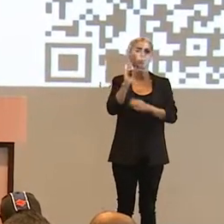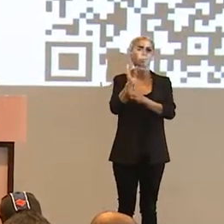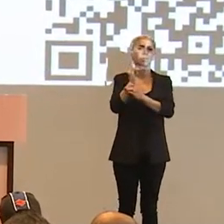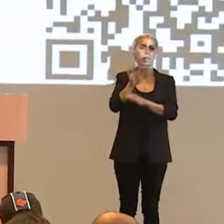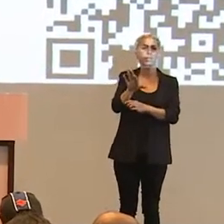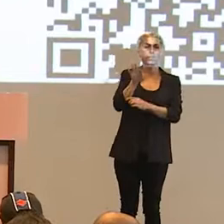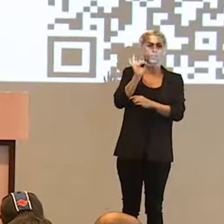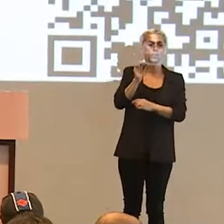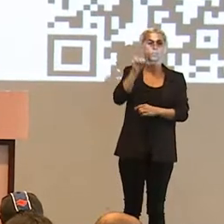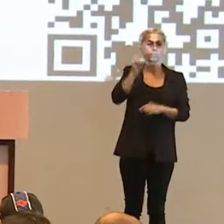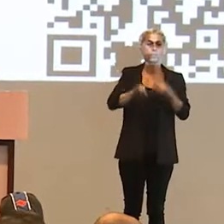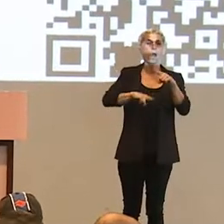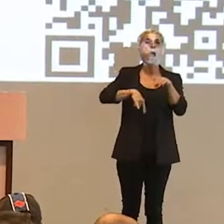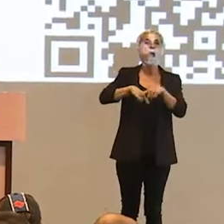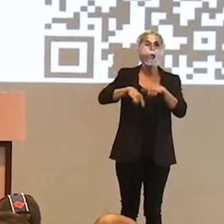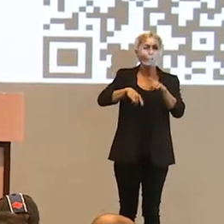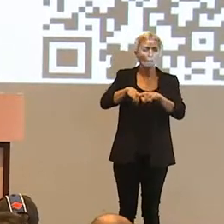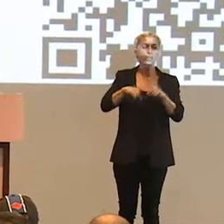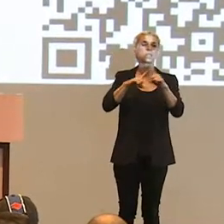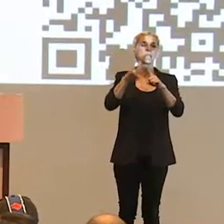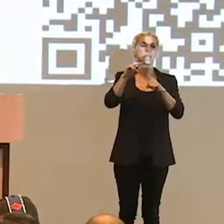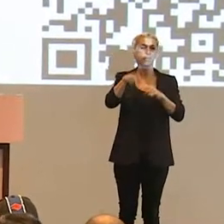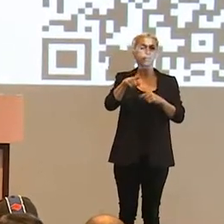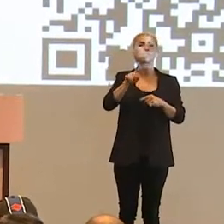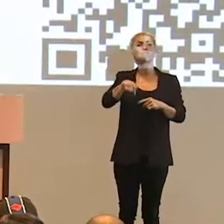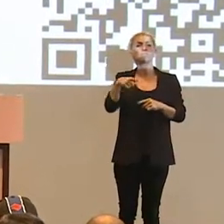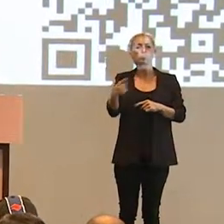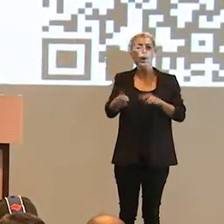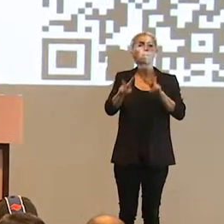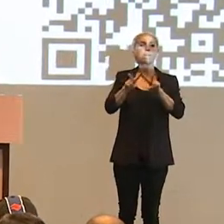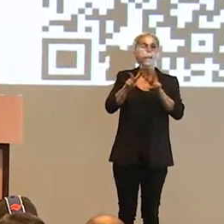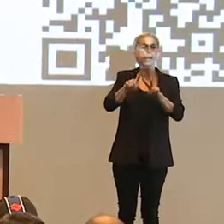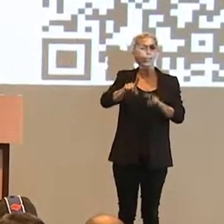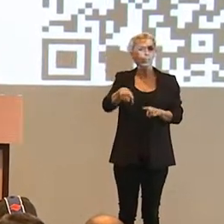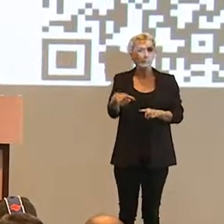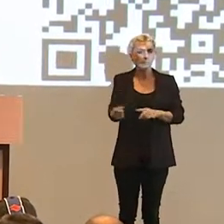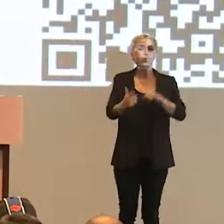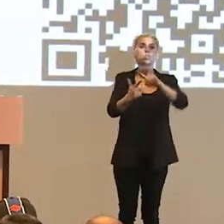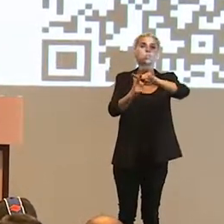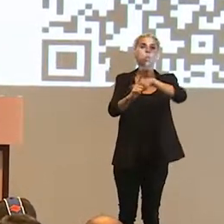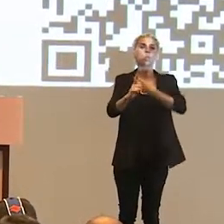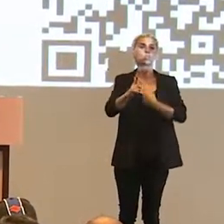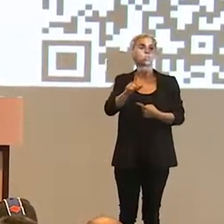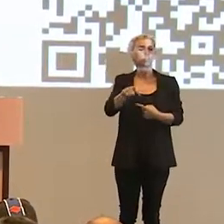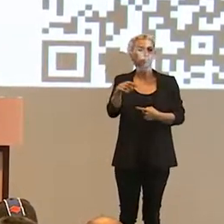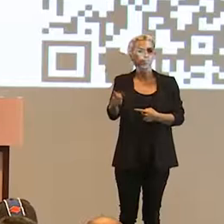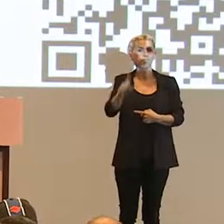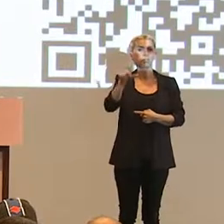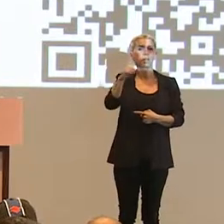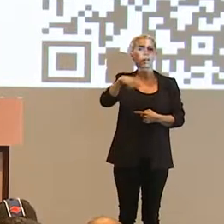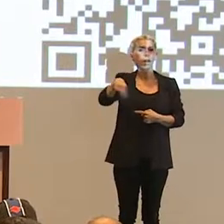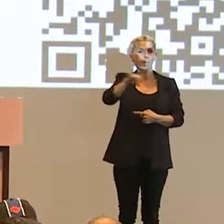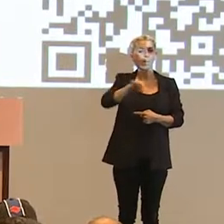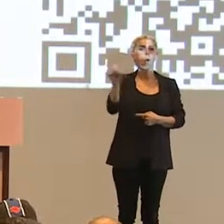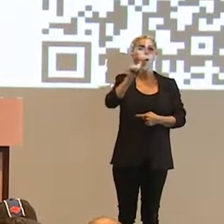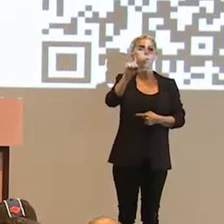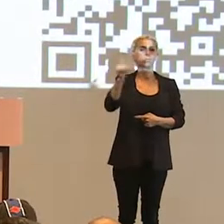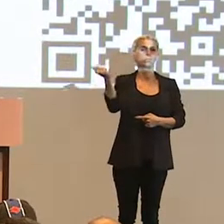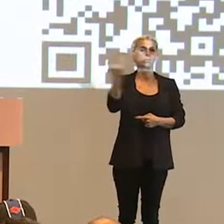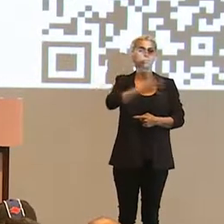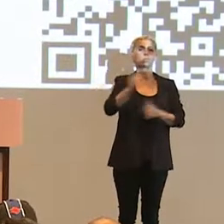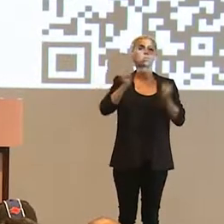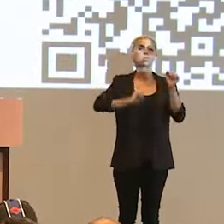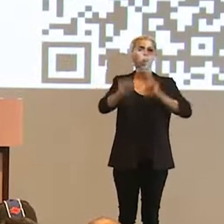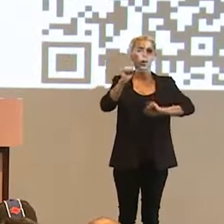selected to the world academy of science harvard yale and milan polytechnic and john hopkins